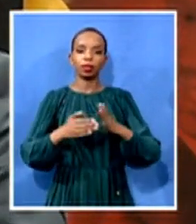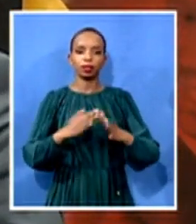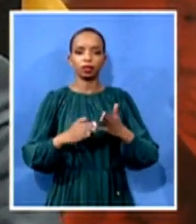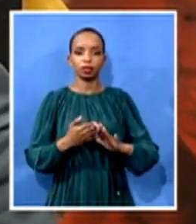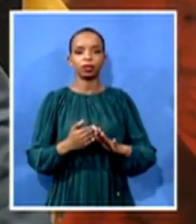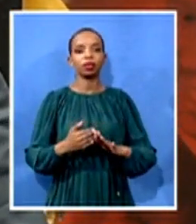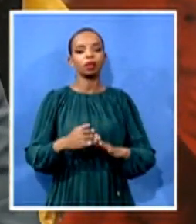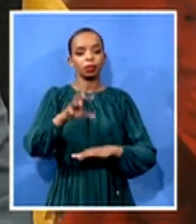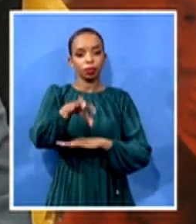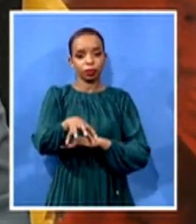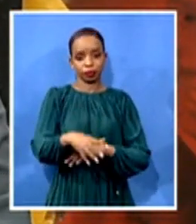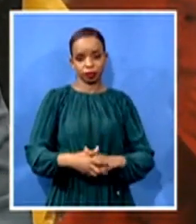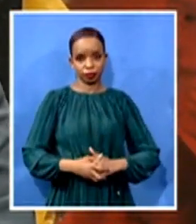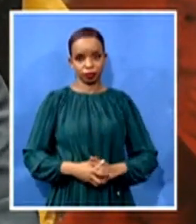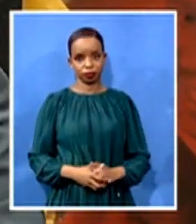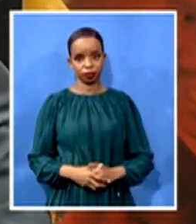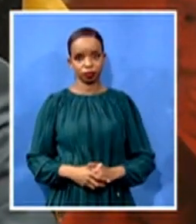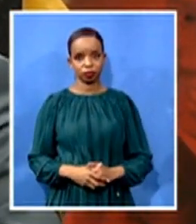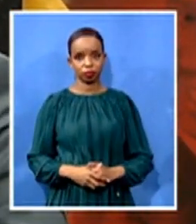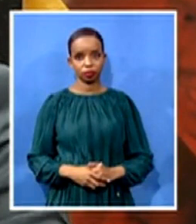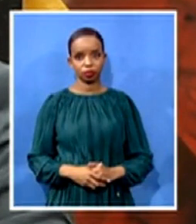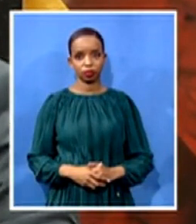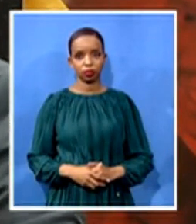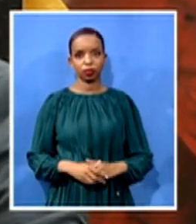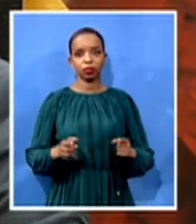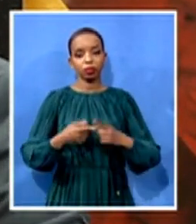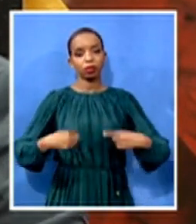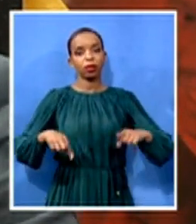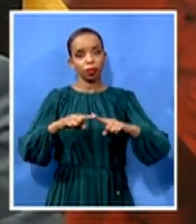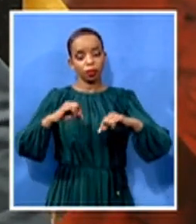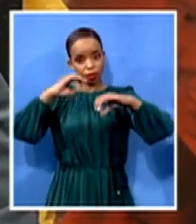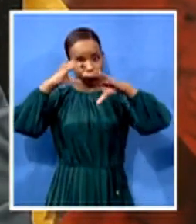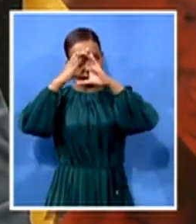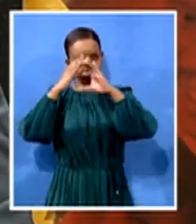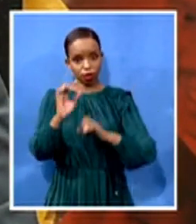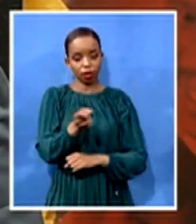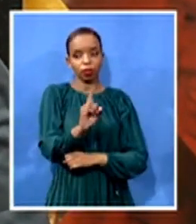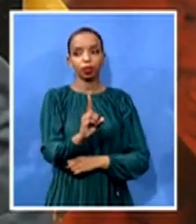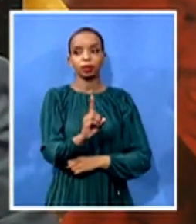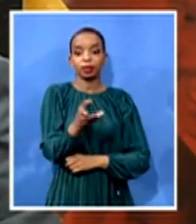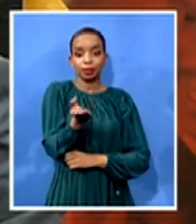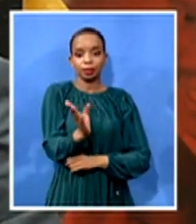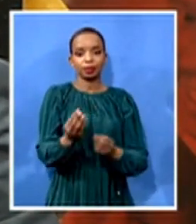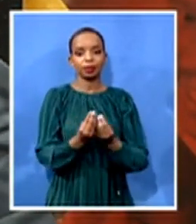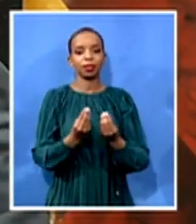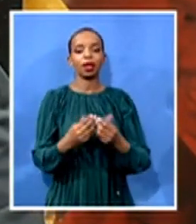We remain focused on investing in the sustainable solution, such as health